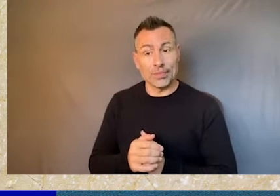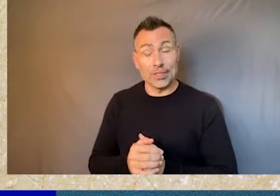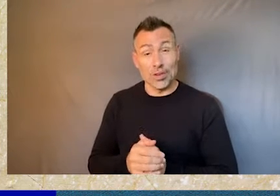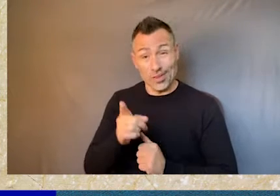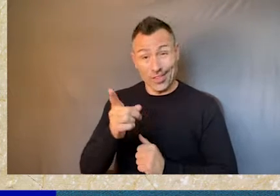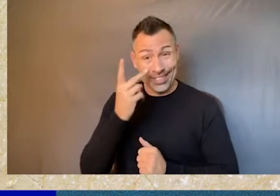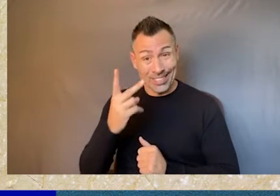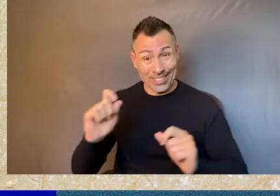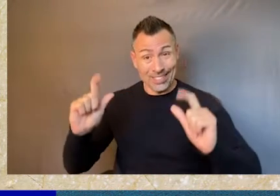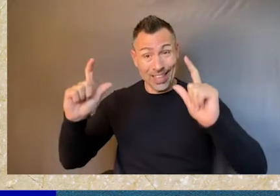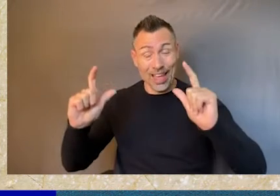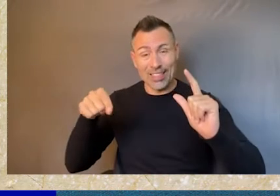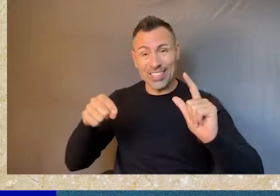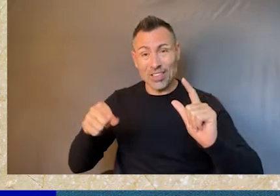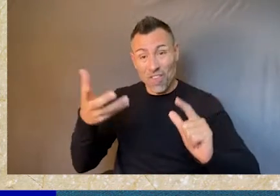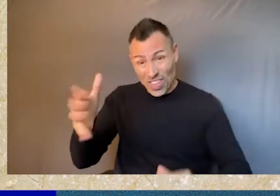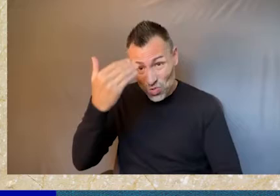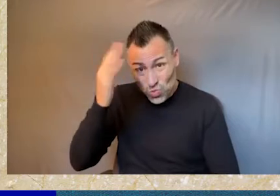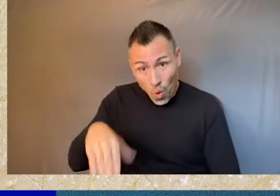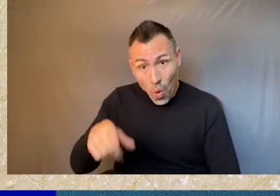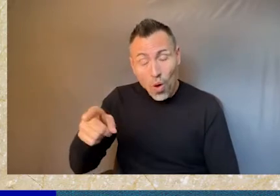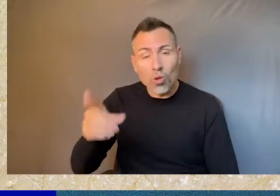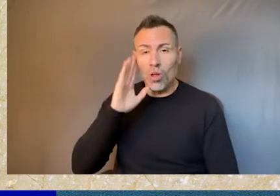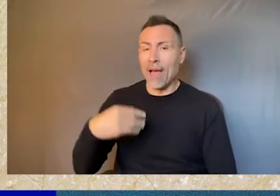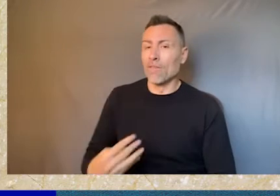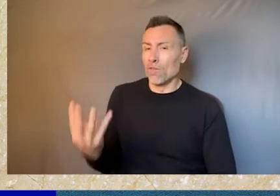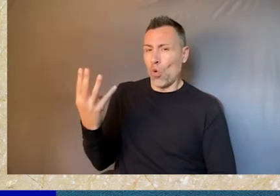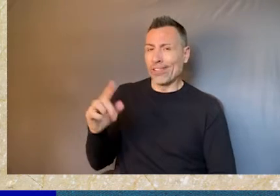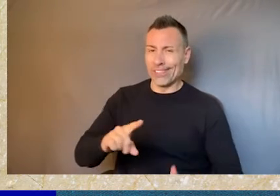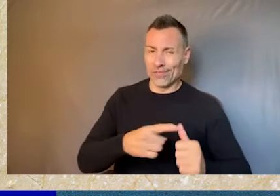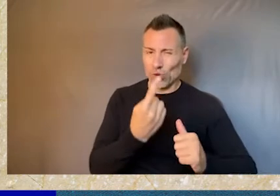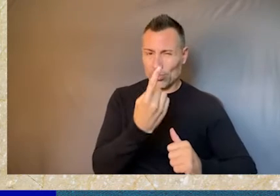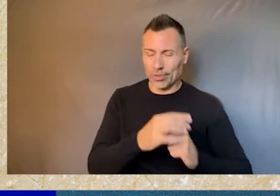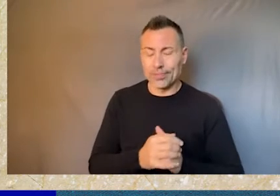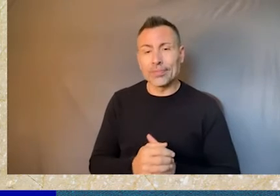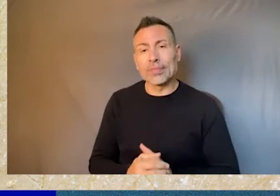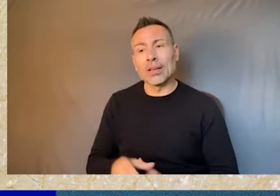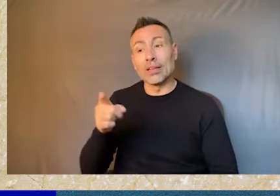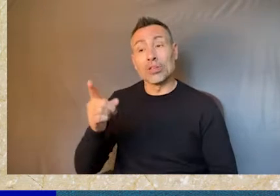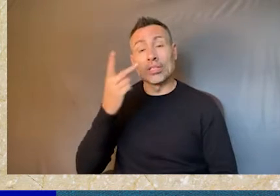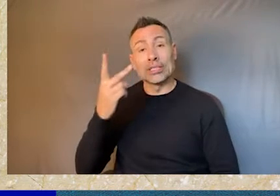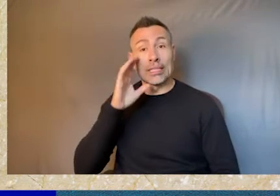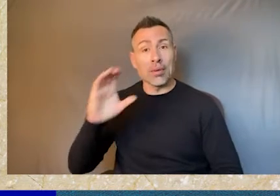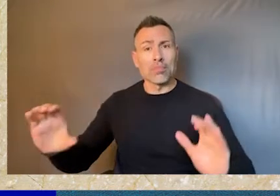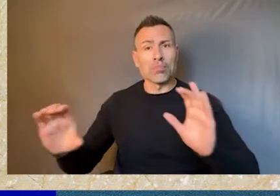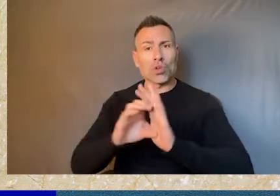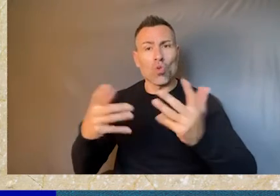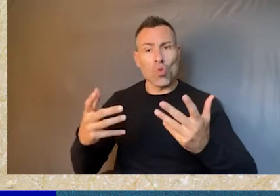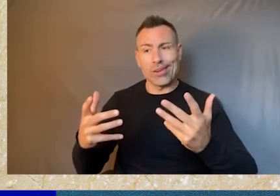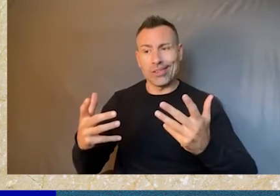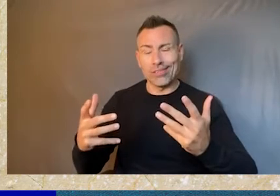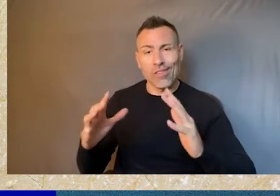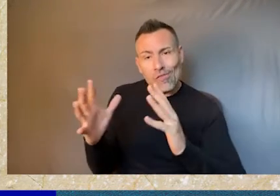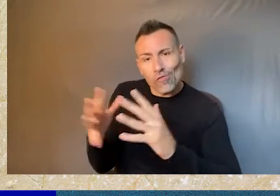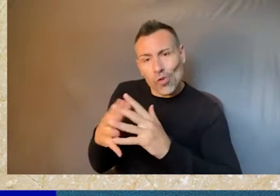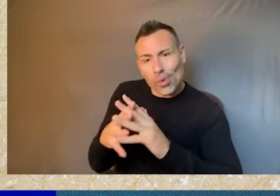You Know slides throughout the presentation, and this is the first one. So this is an image of Gallaudet University